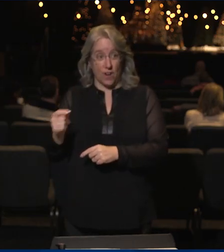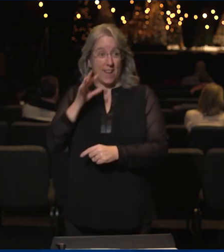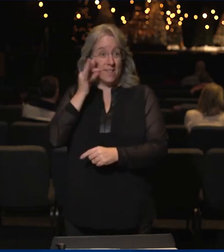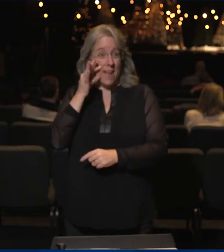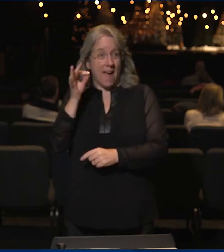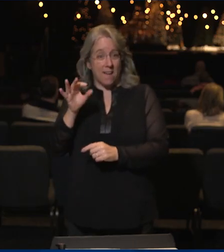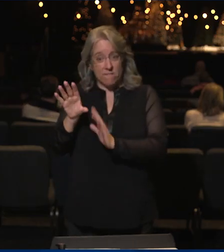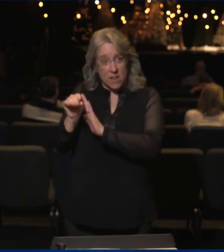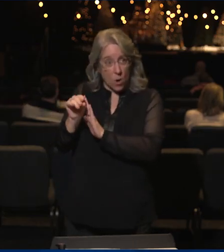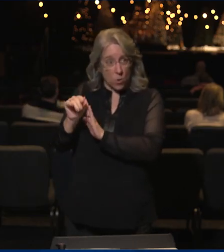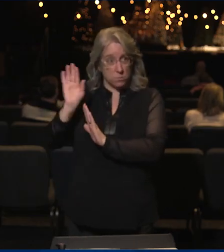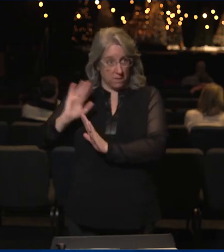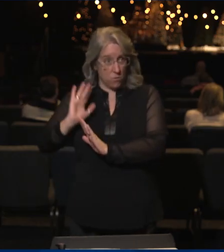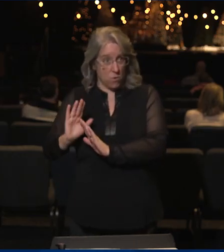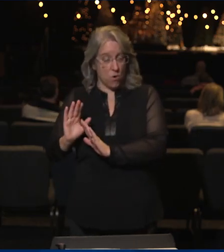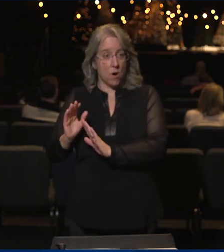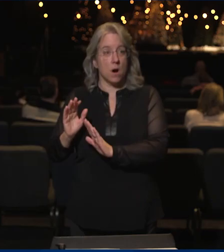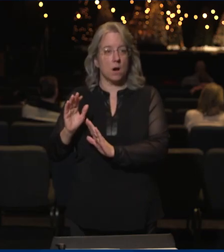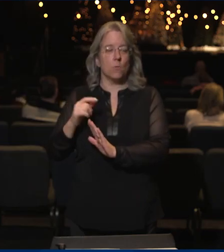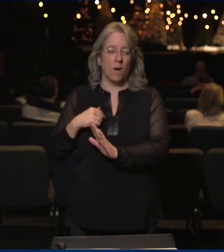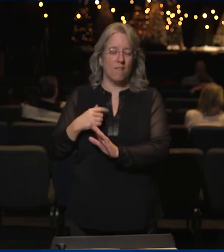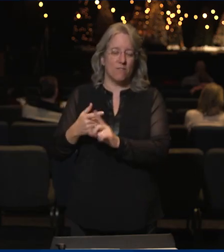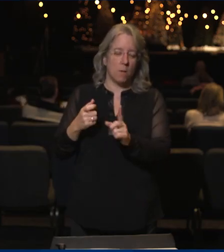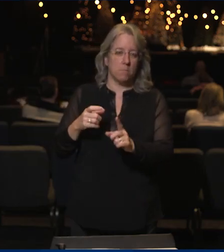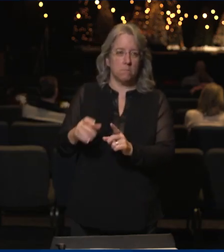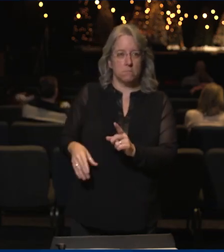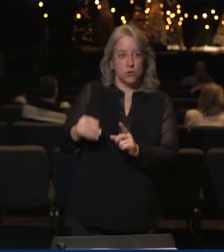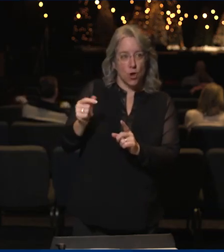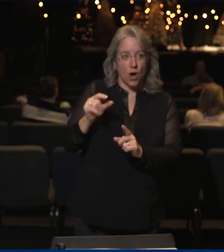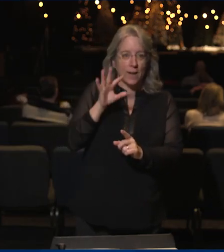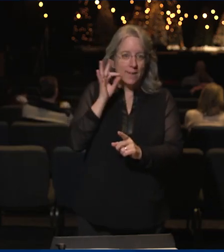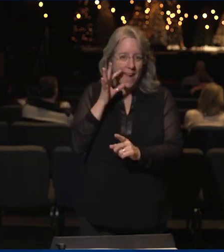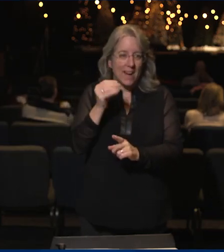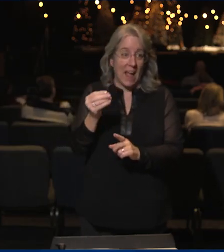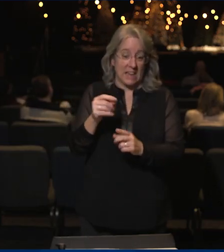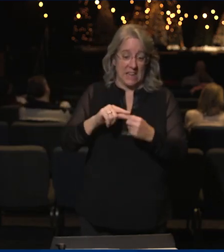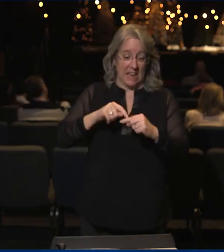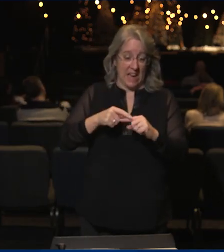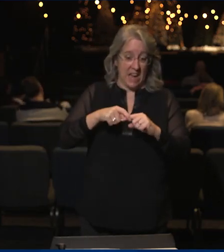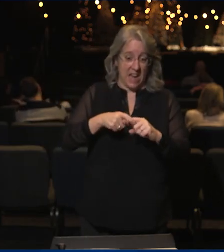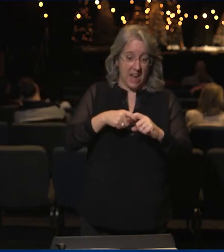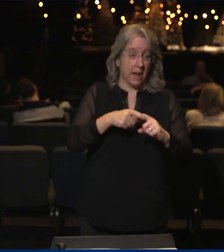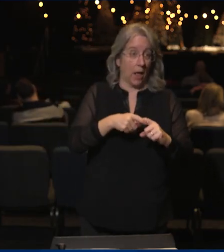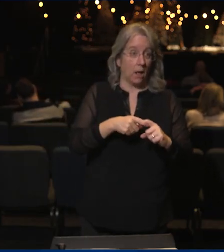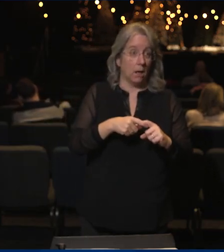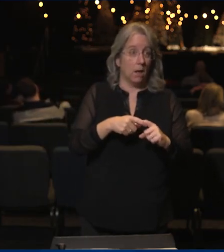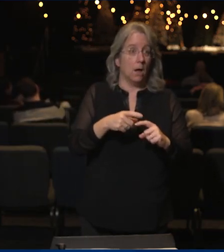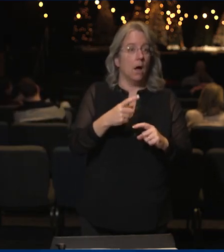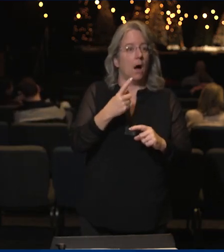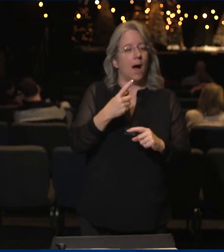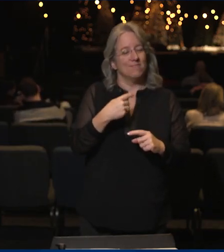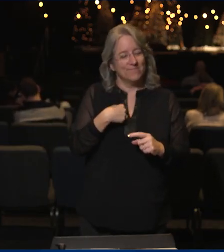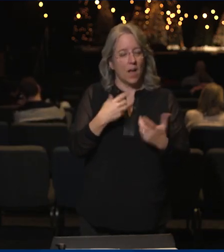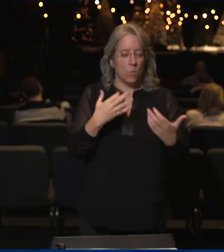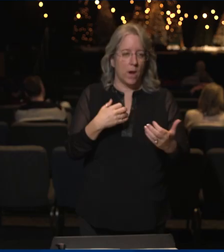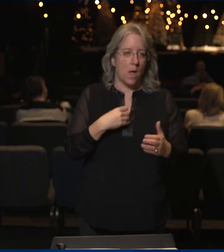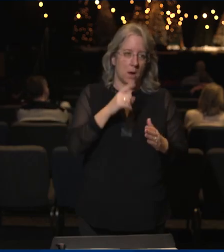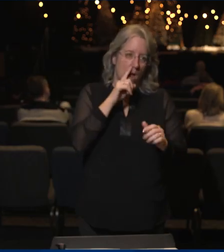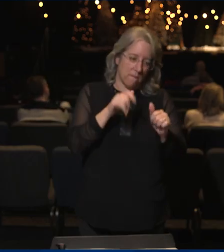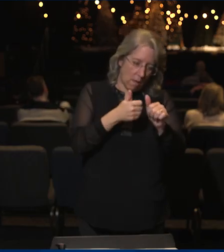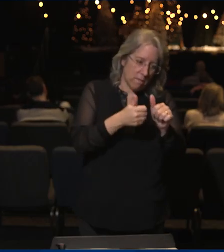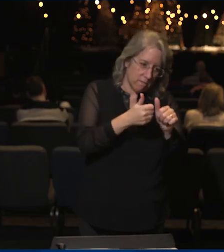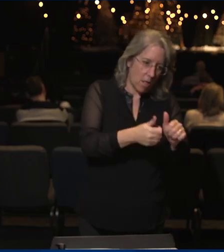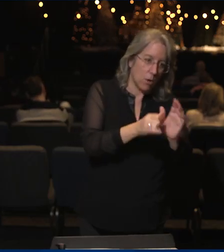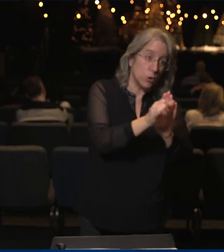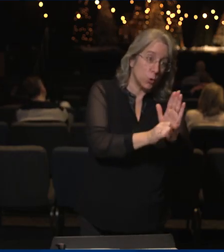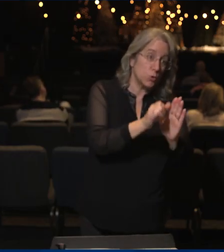a knitting hole on YouTube this week because one of our family members is into knitting and I wanted to get the perfect gift, and